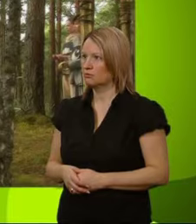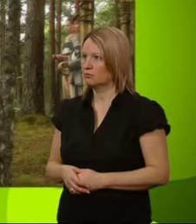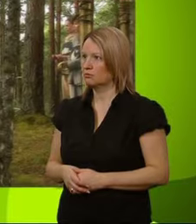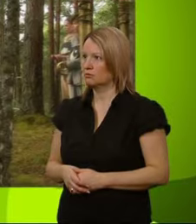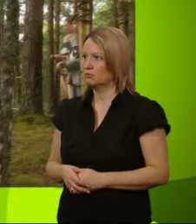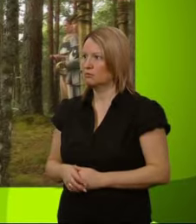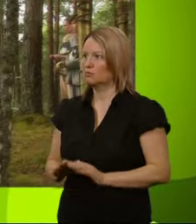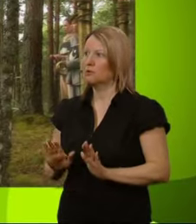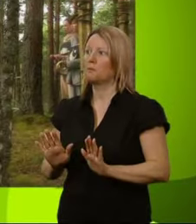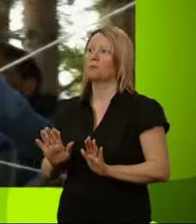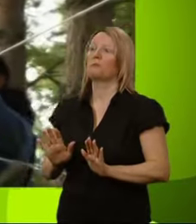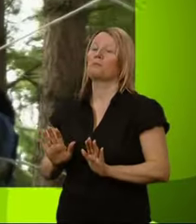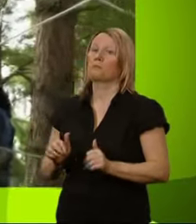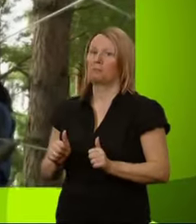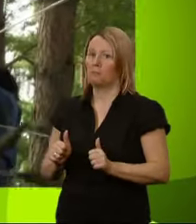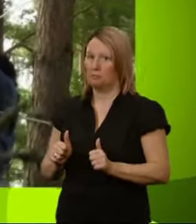Well done, Javmi.